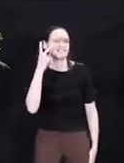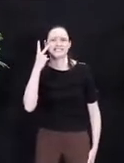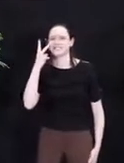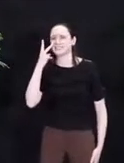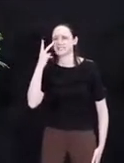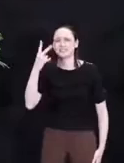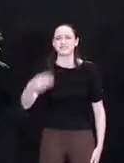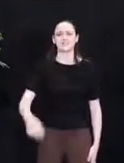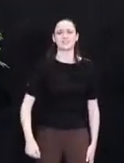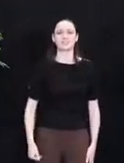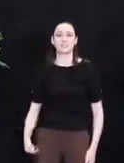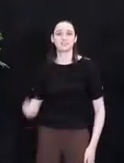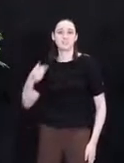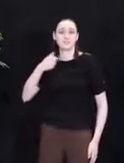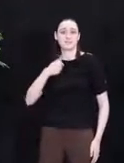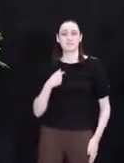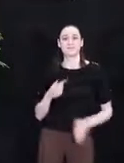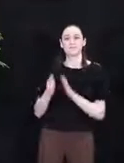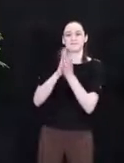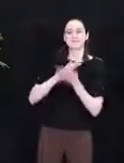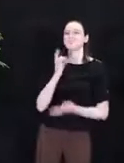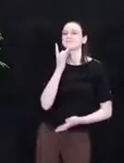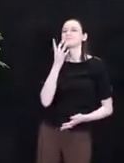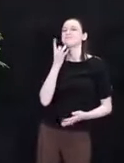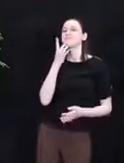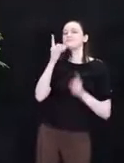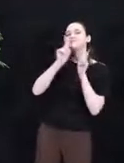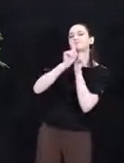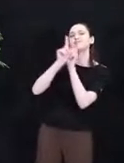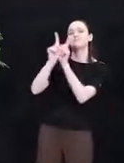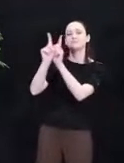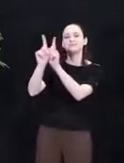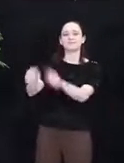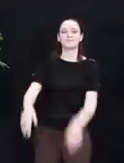I'll be the light to guide you.